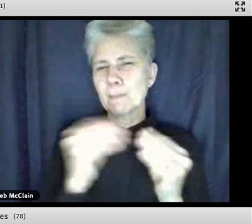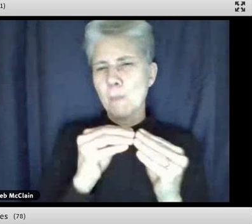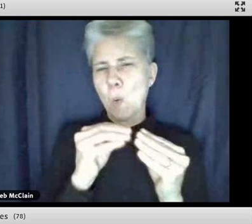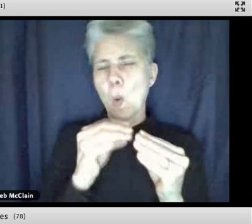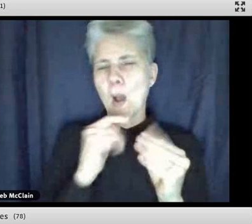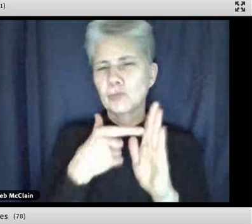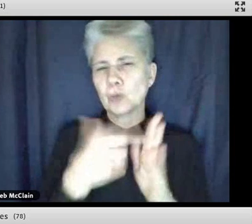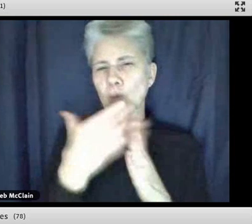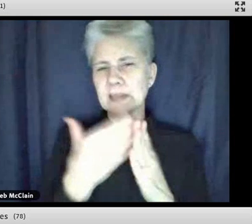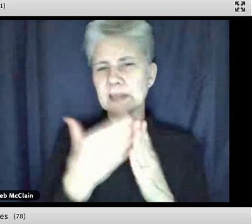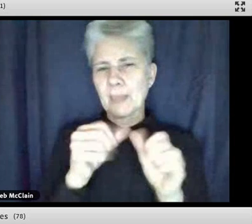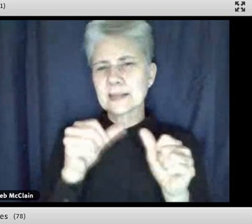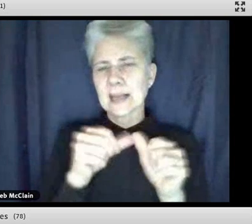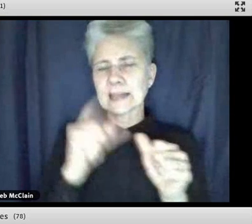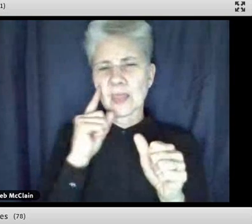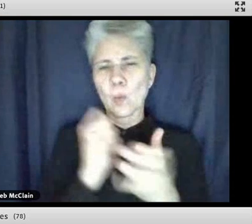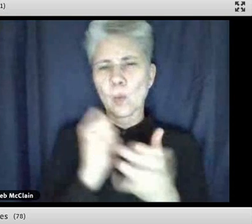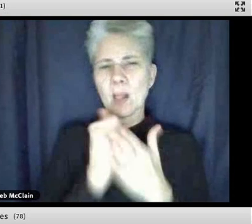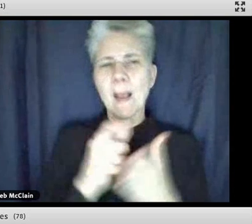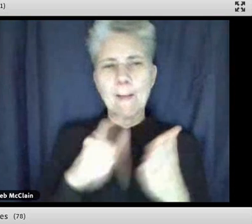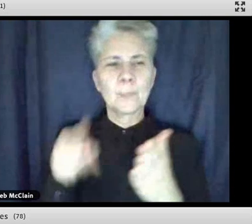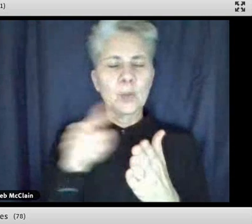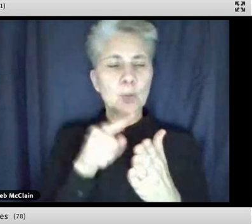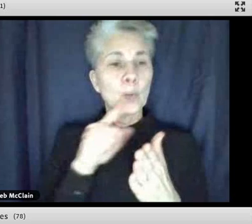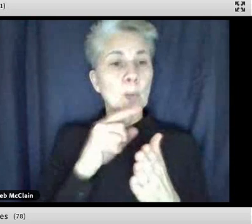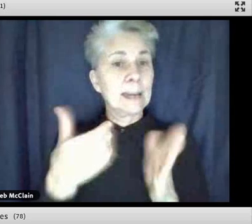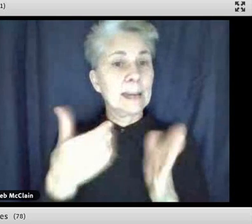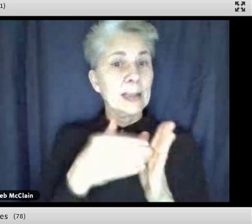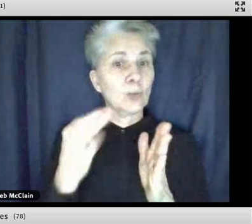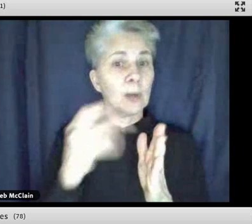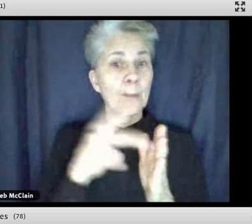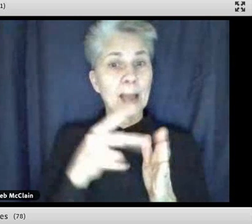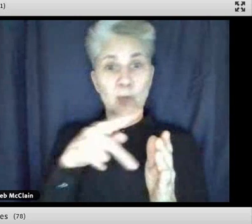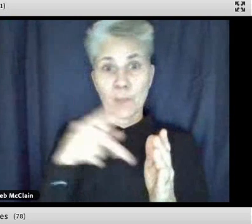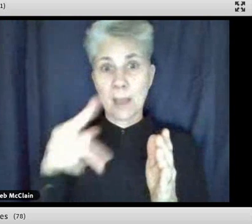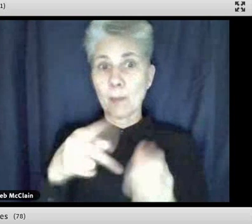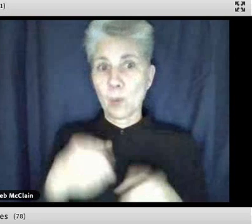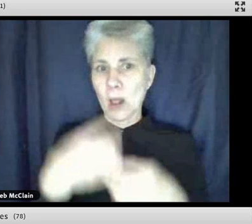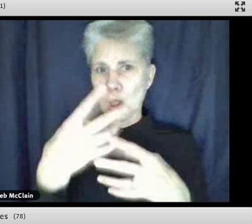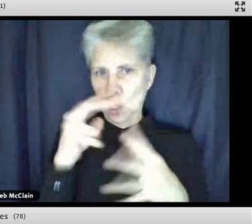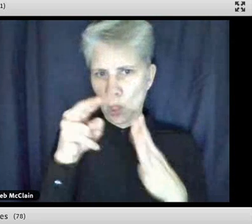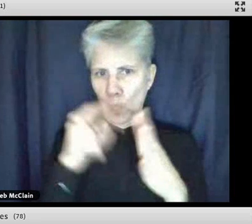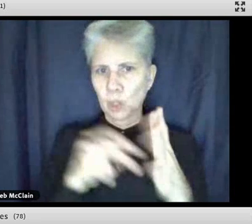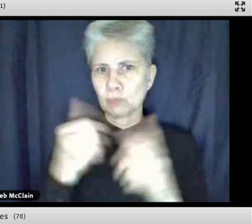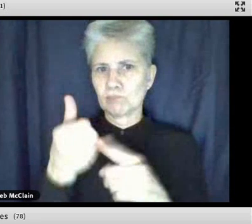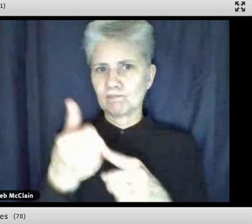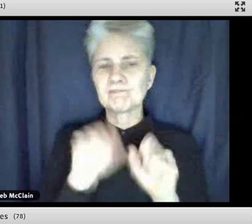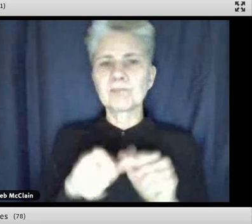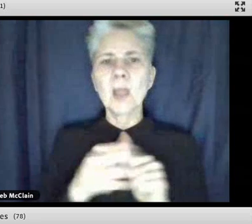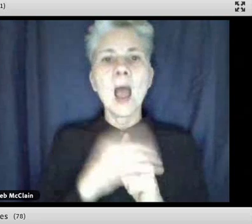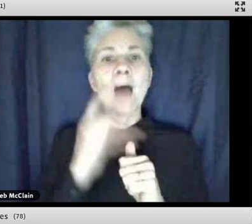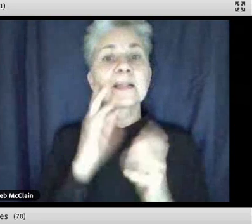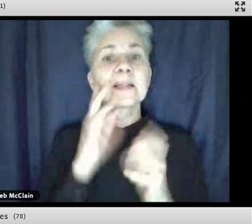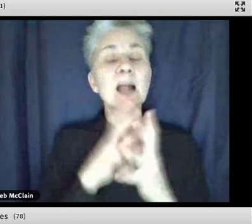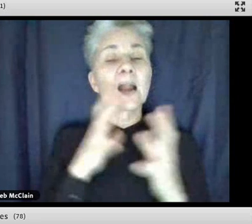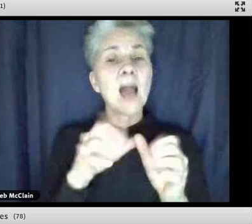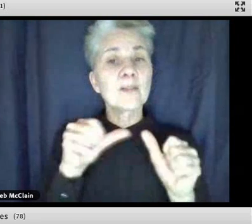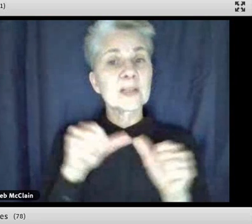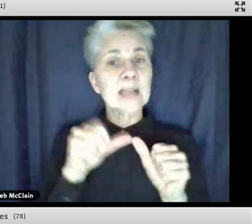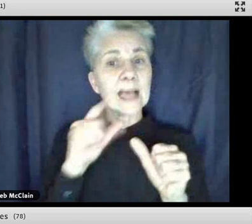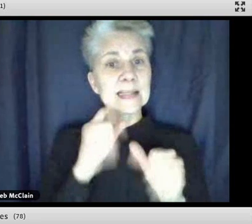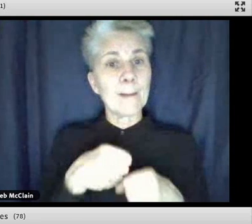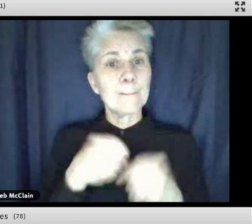some of the sites that I think are going to help you. And again, you can come back to this PowerPoint. So I've seen a lot of sites that promote